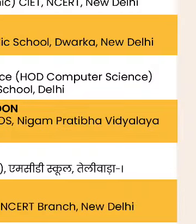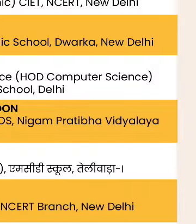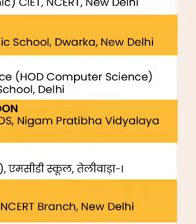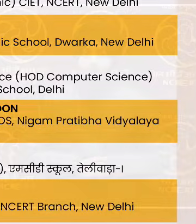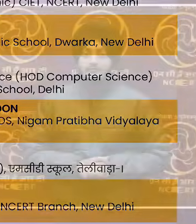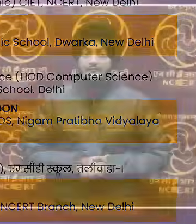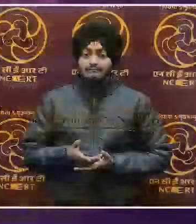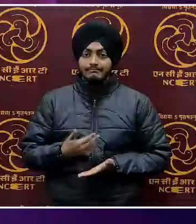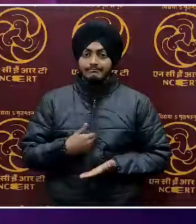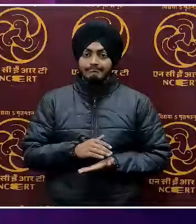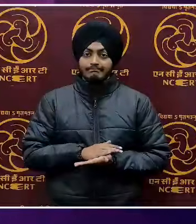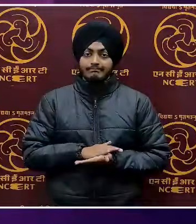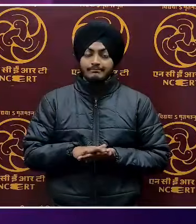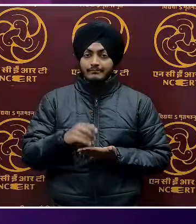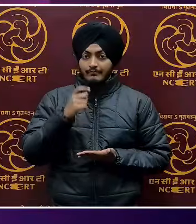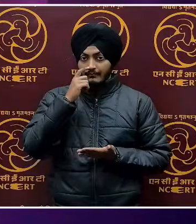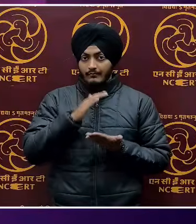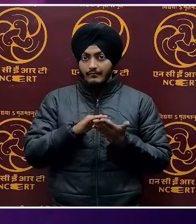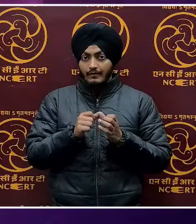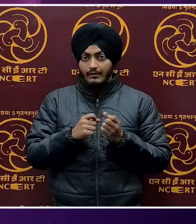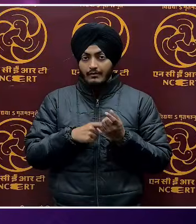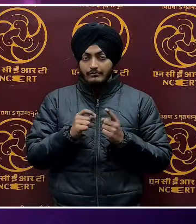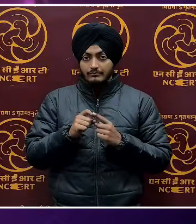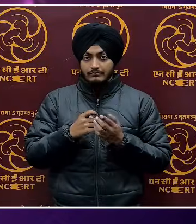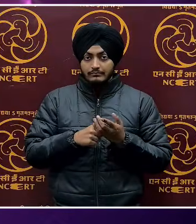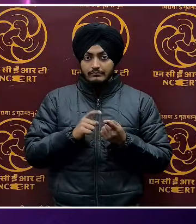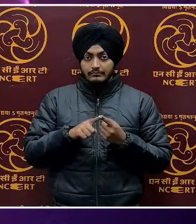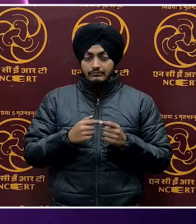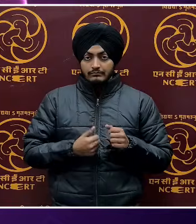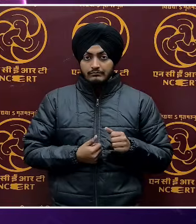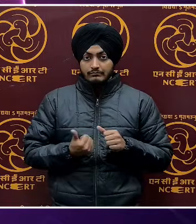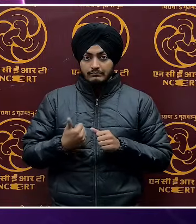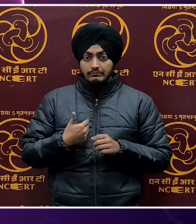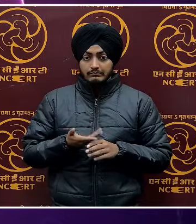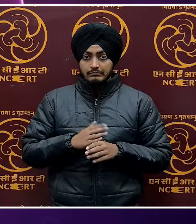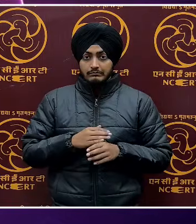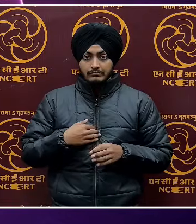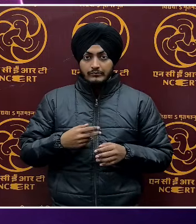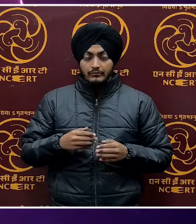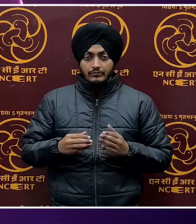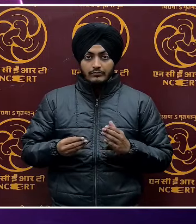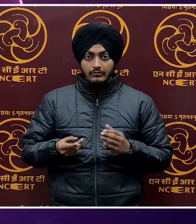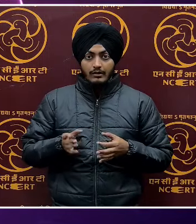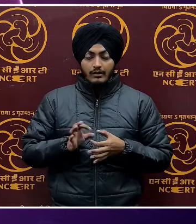With this, it's a wrap. This is me, Harpreet Kaur, signing off, and we'll join you shortly. You stay